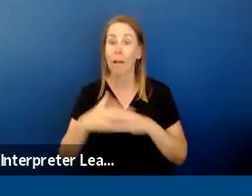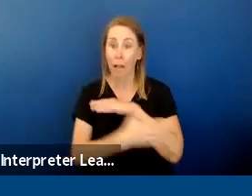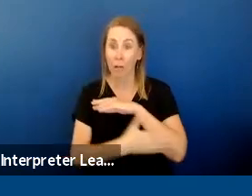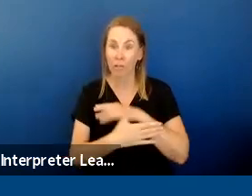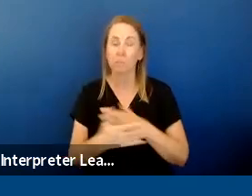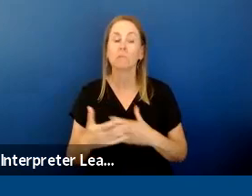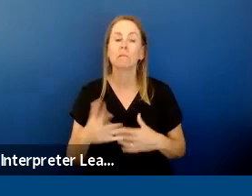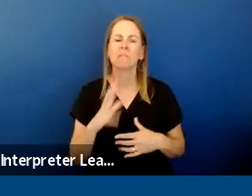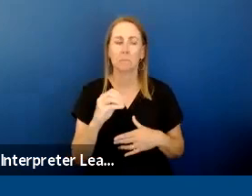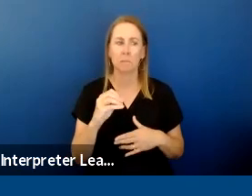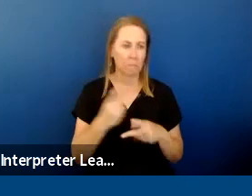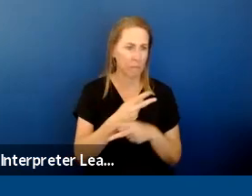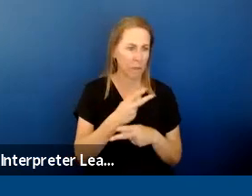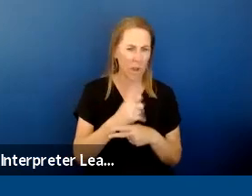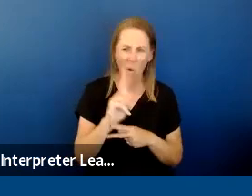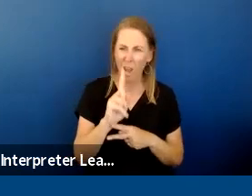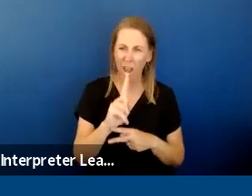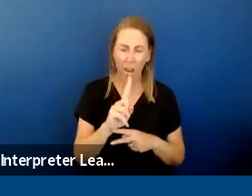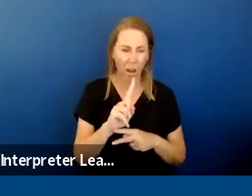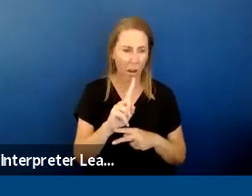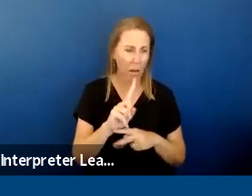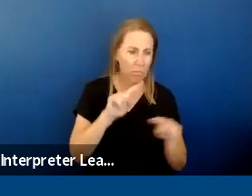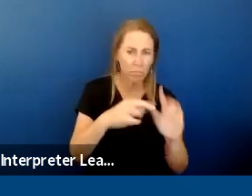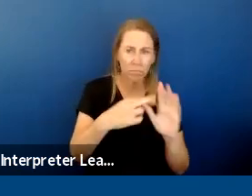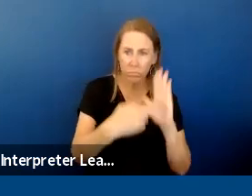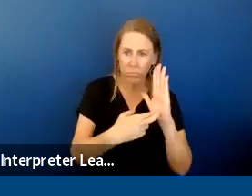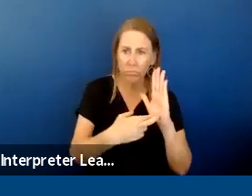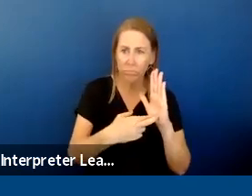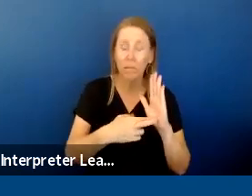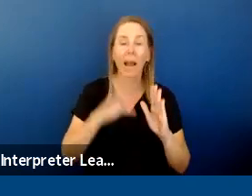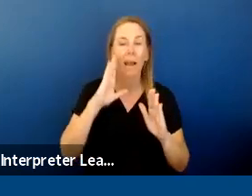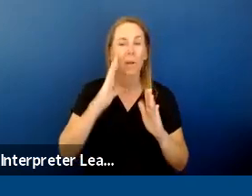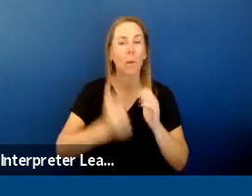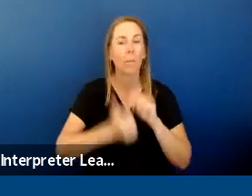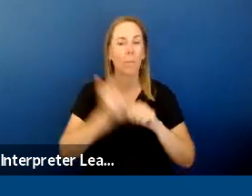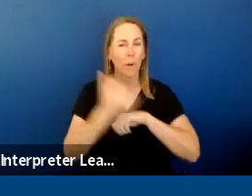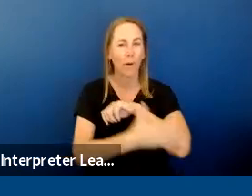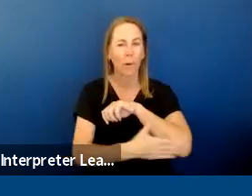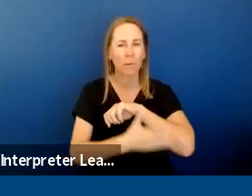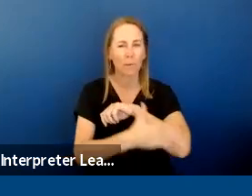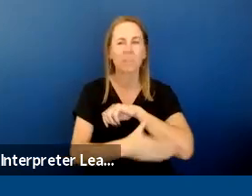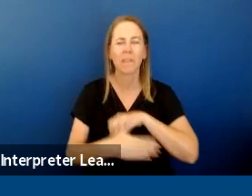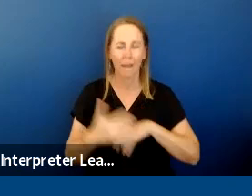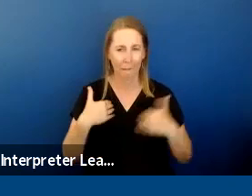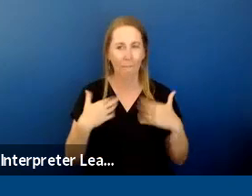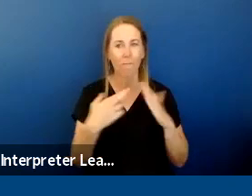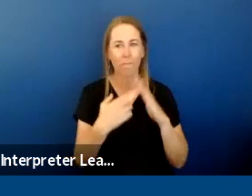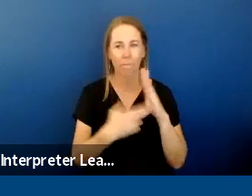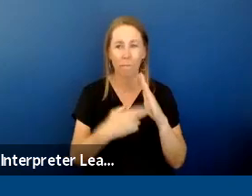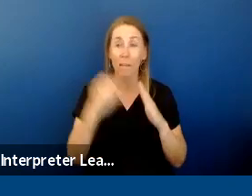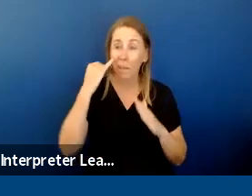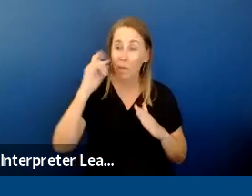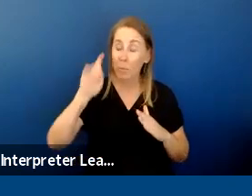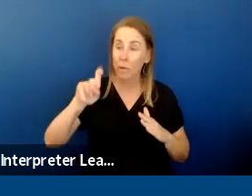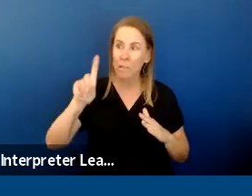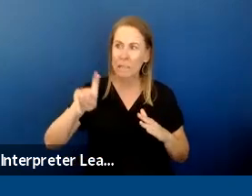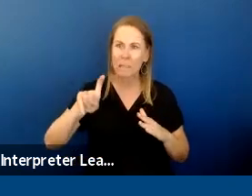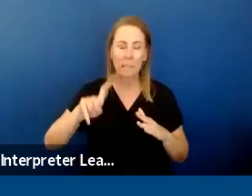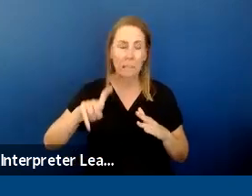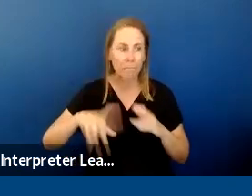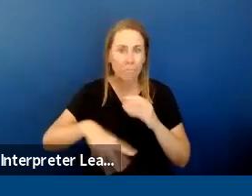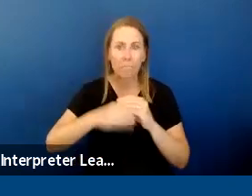There are ways that a community will put together a type of